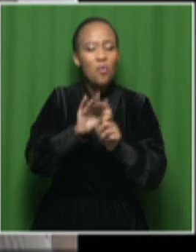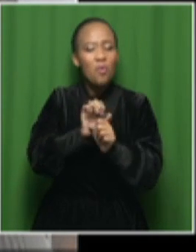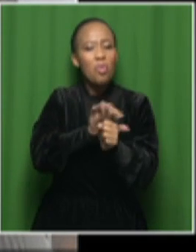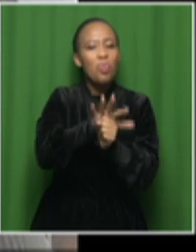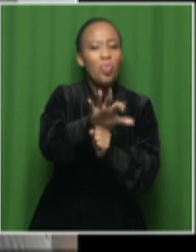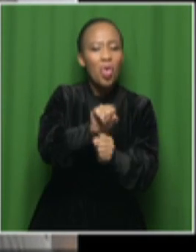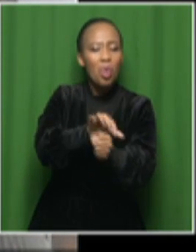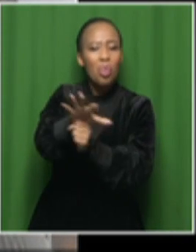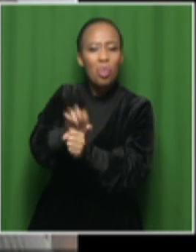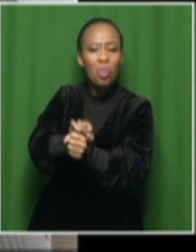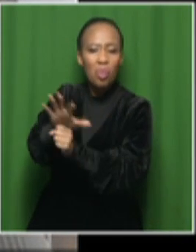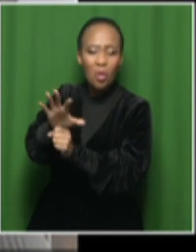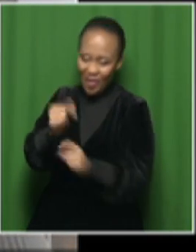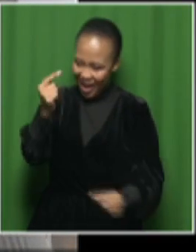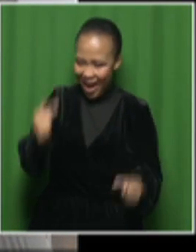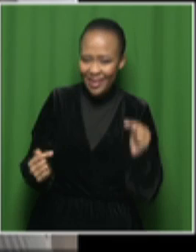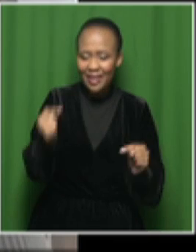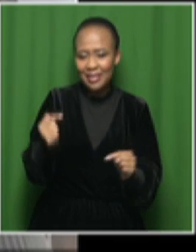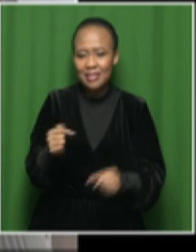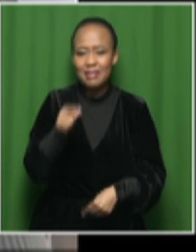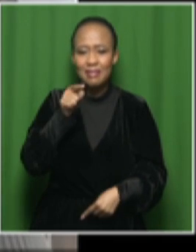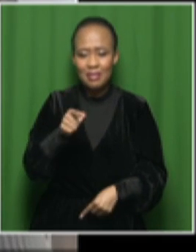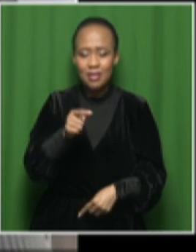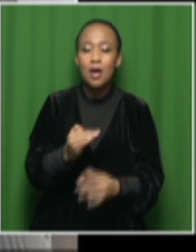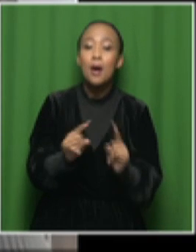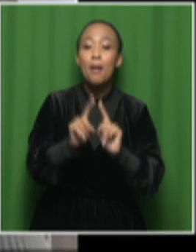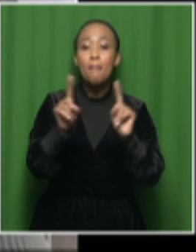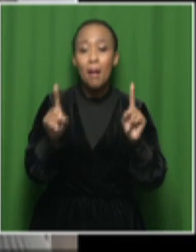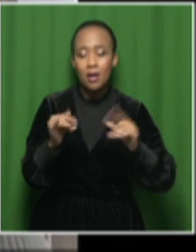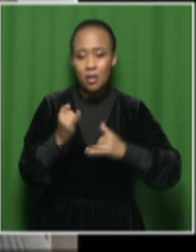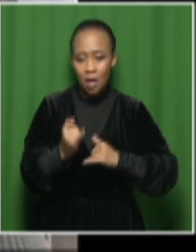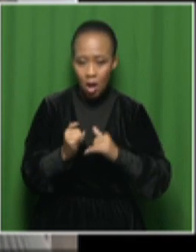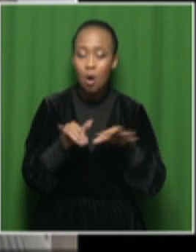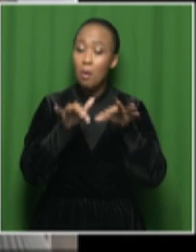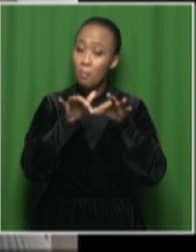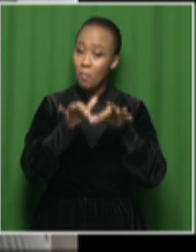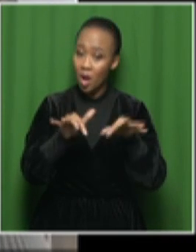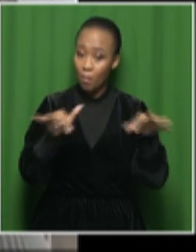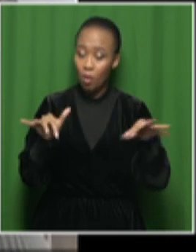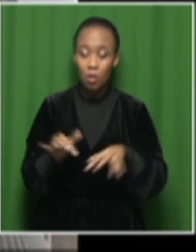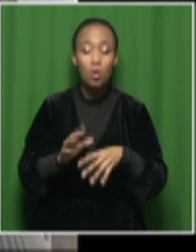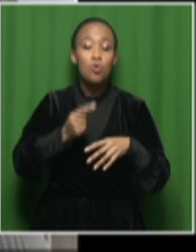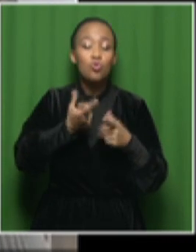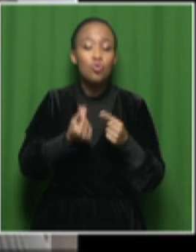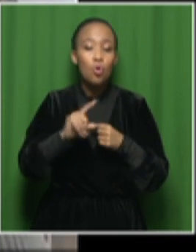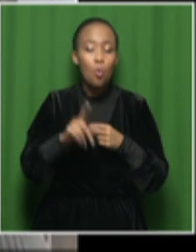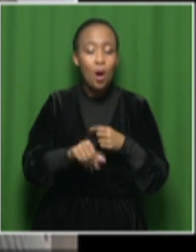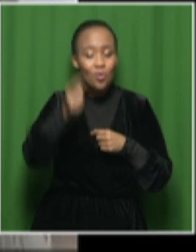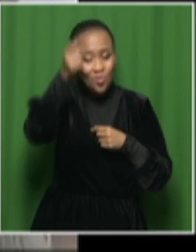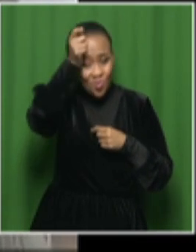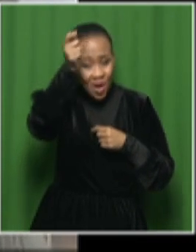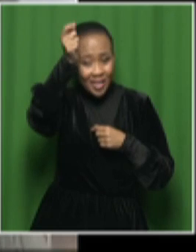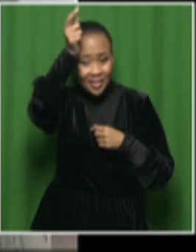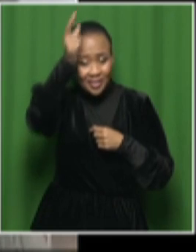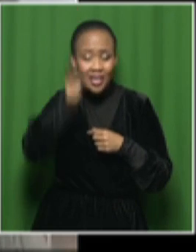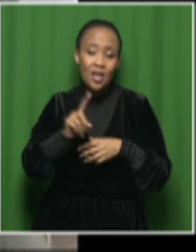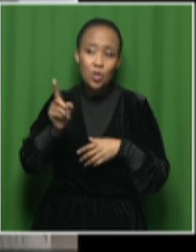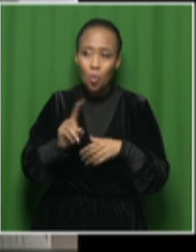expressing the genuine will of the people, but it's a populist movement that people who have not understood the fundamental